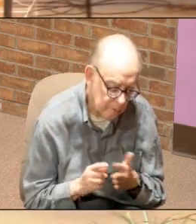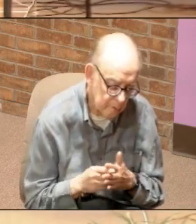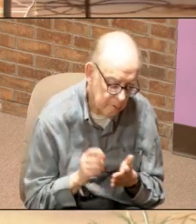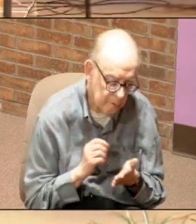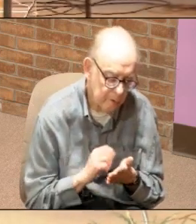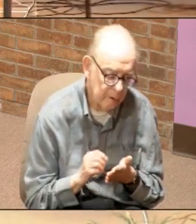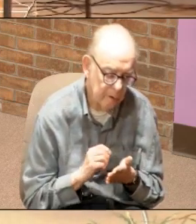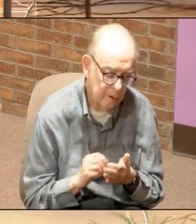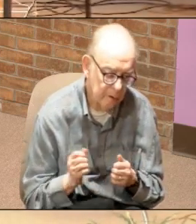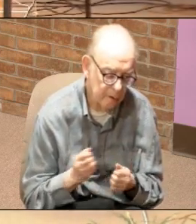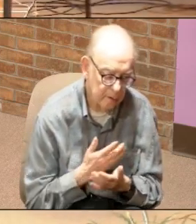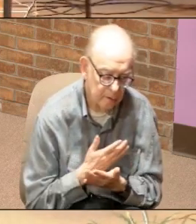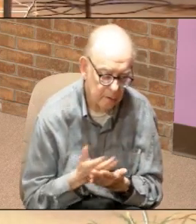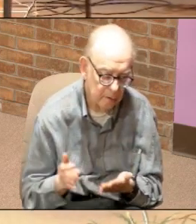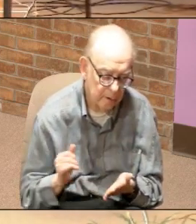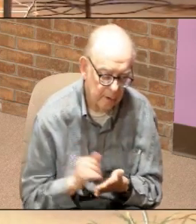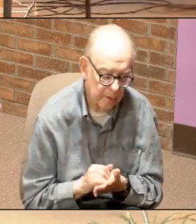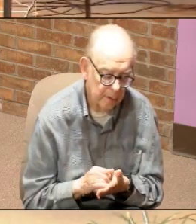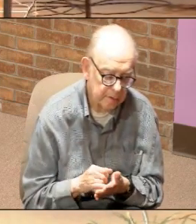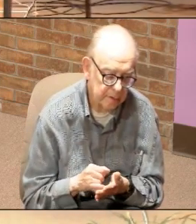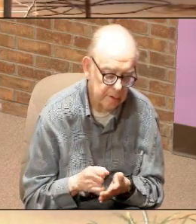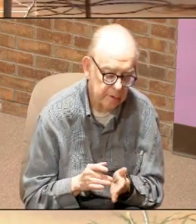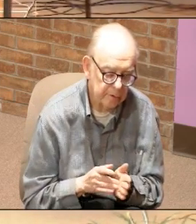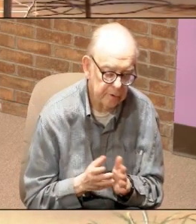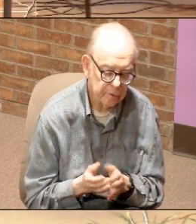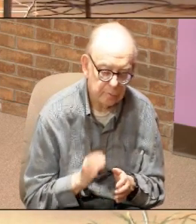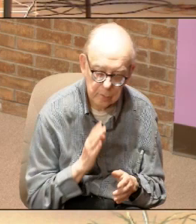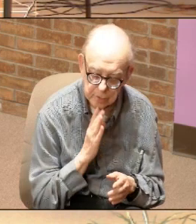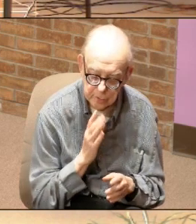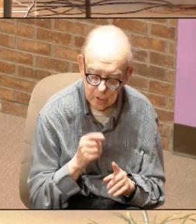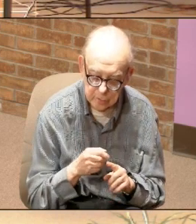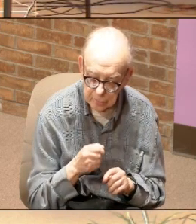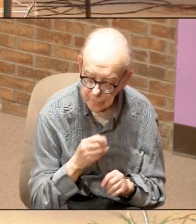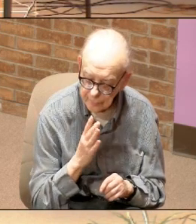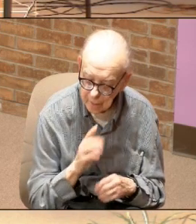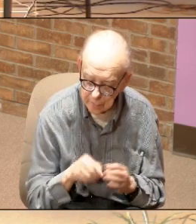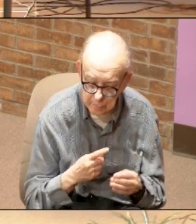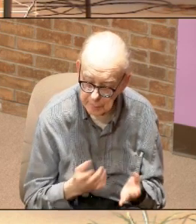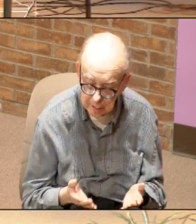started writing down everything he wanted to talk to the Father about.